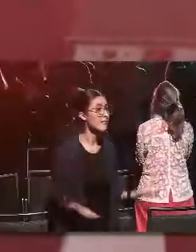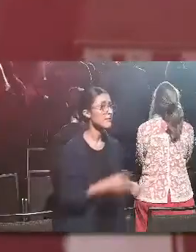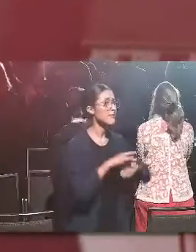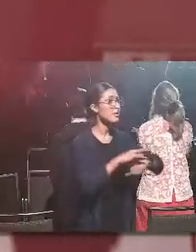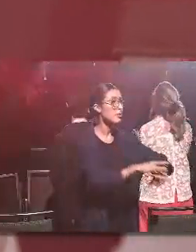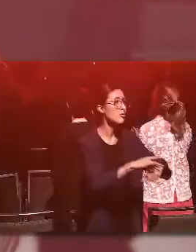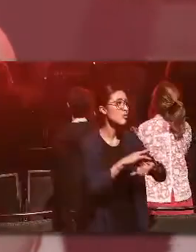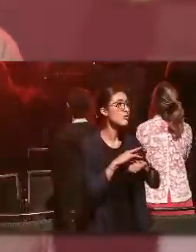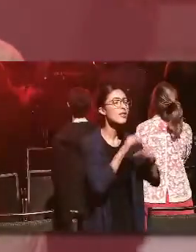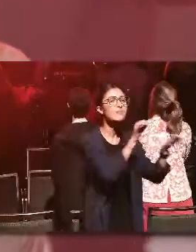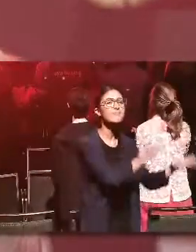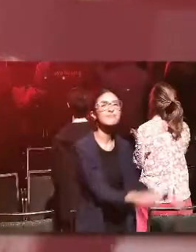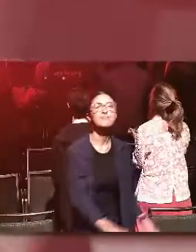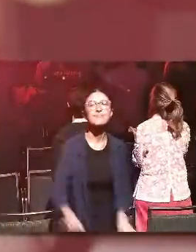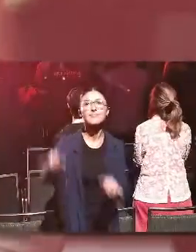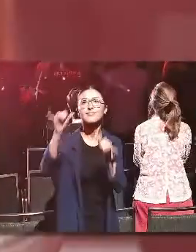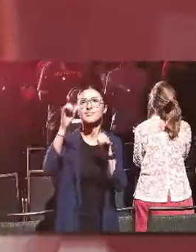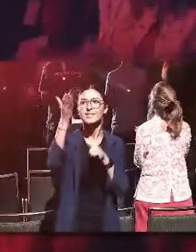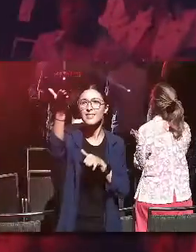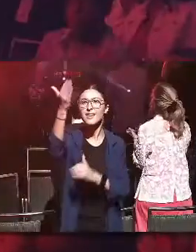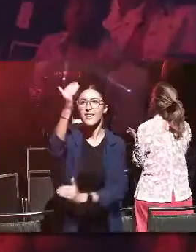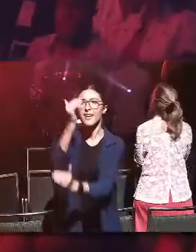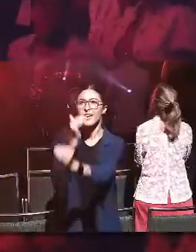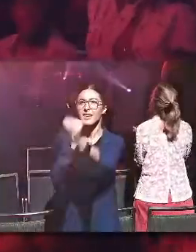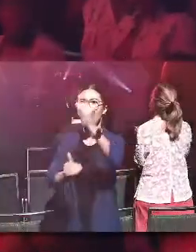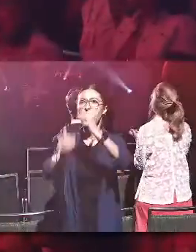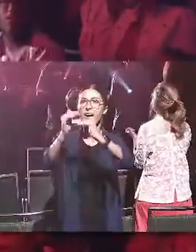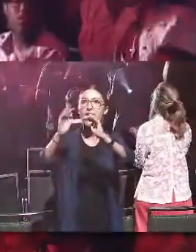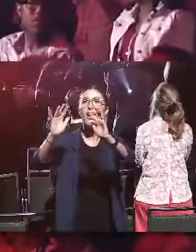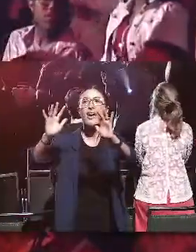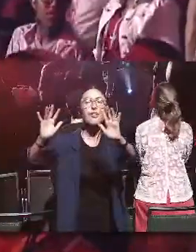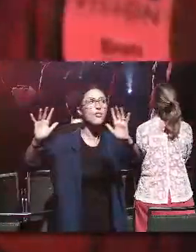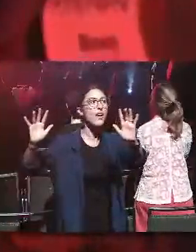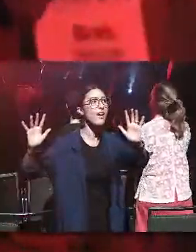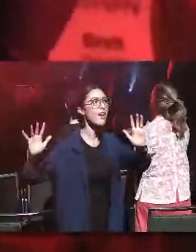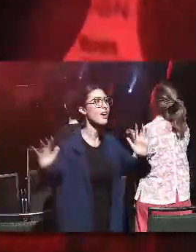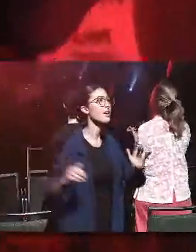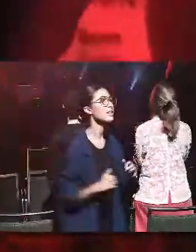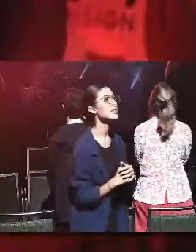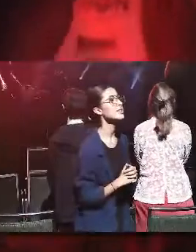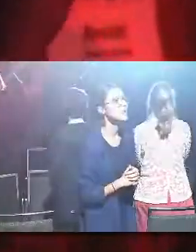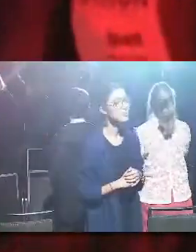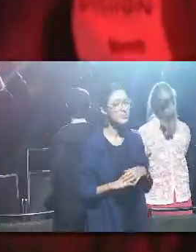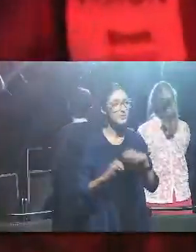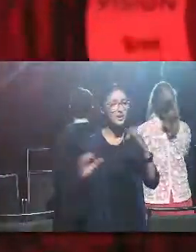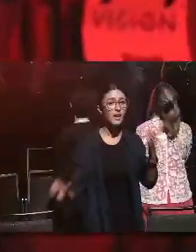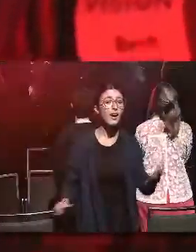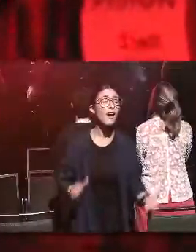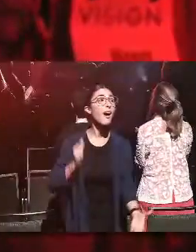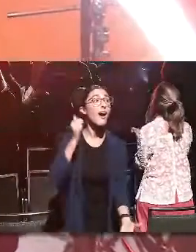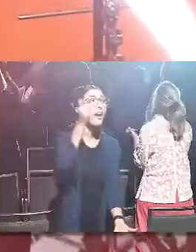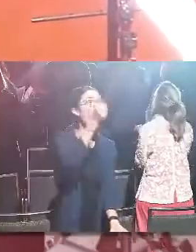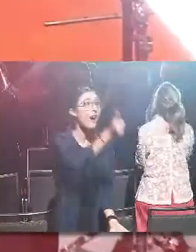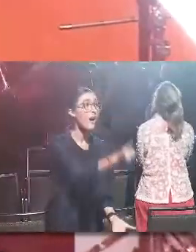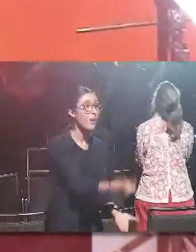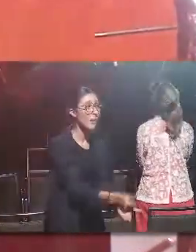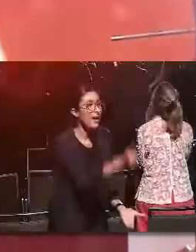on earth as it is in heaven.